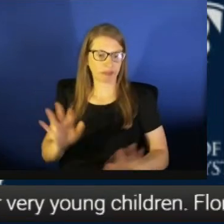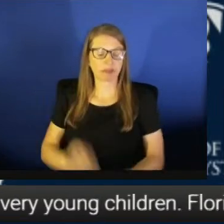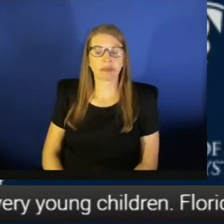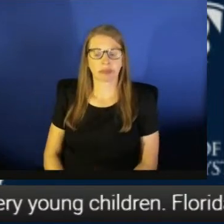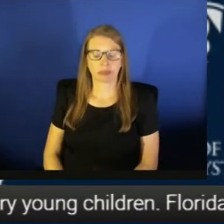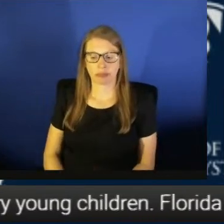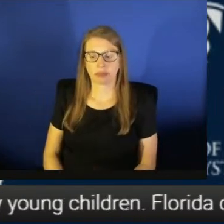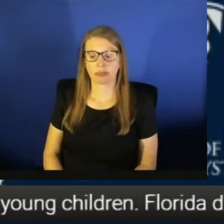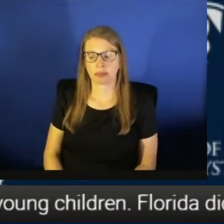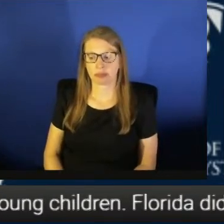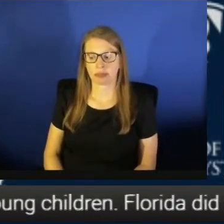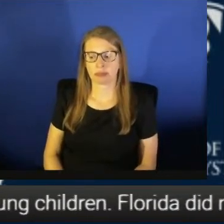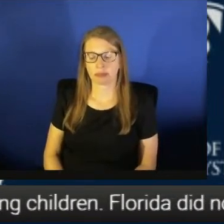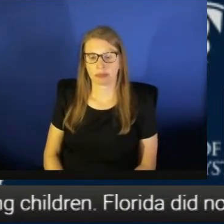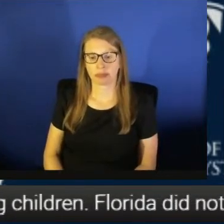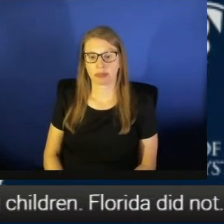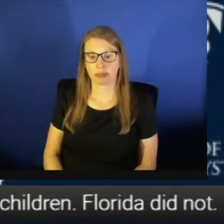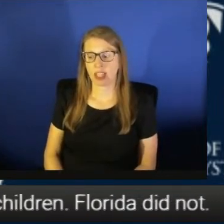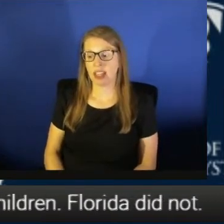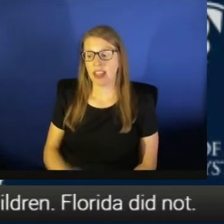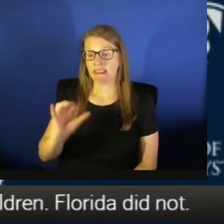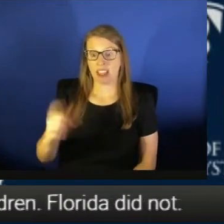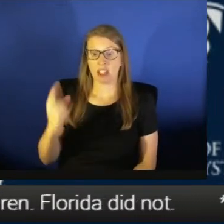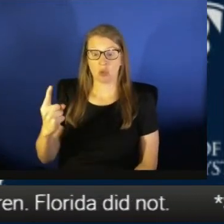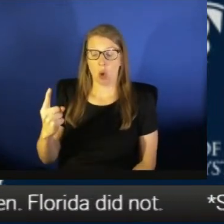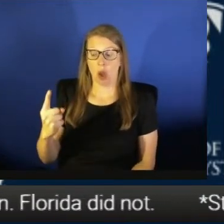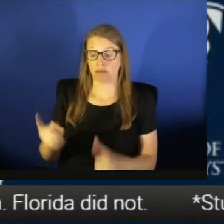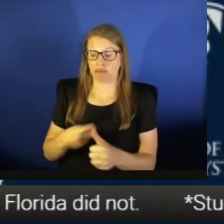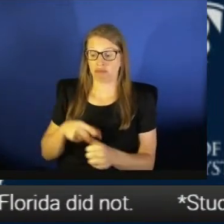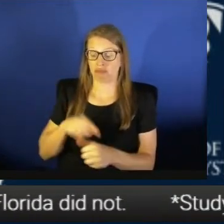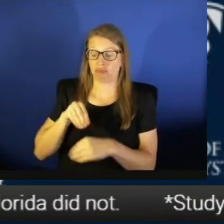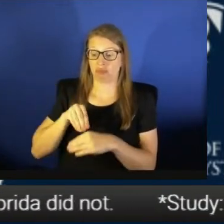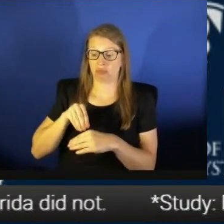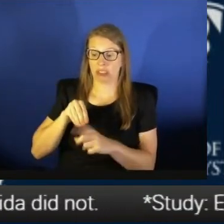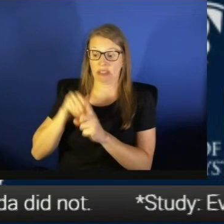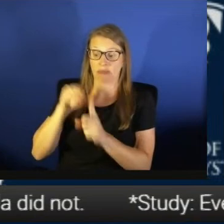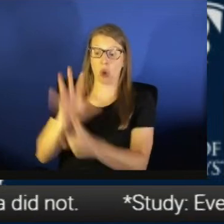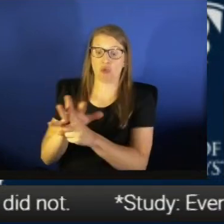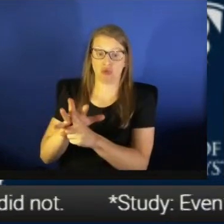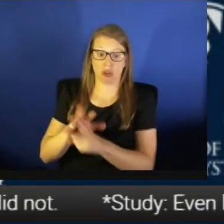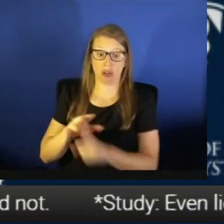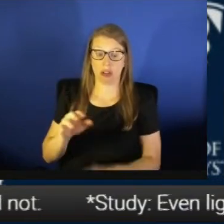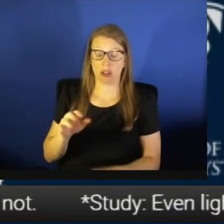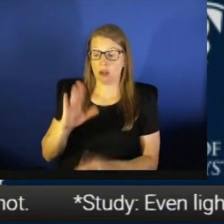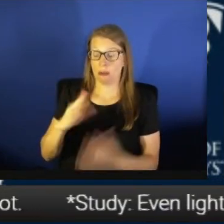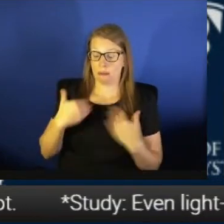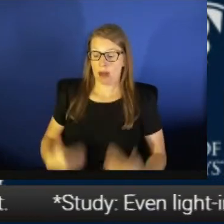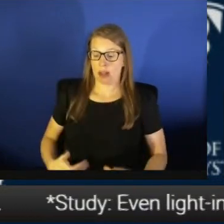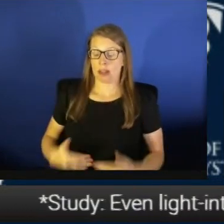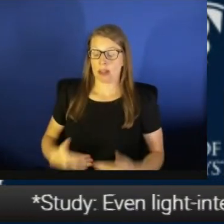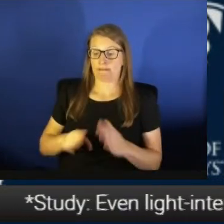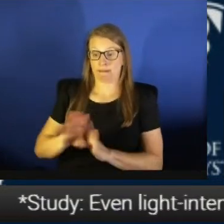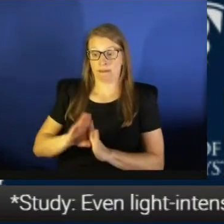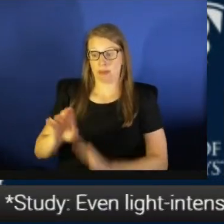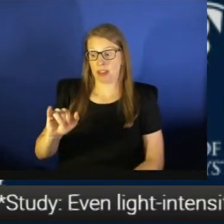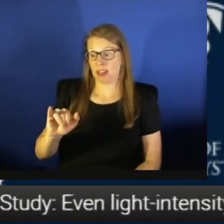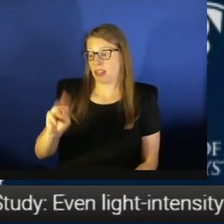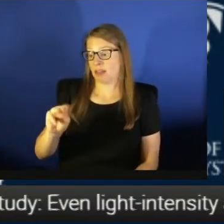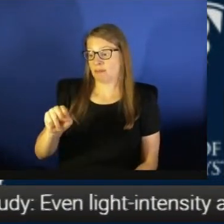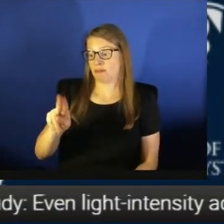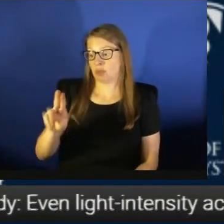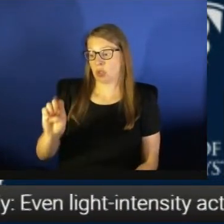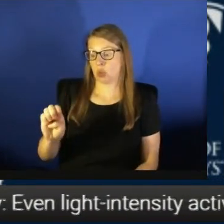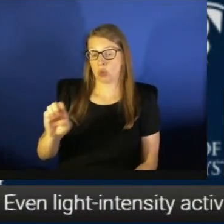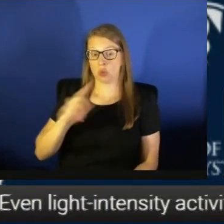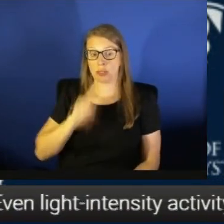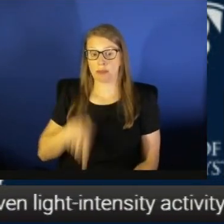of initial exposure to that virus where you're mounting an immune response. These next vaccine doses now are going to help